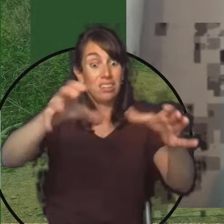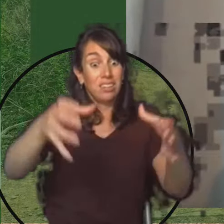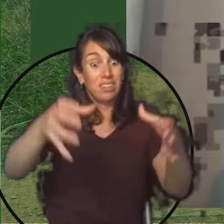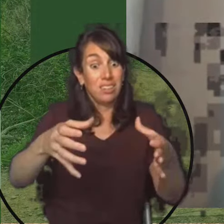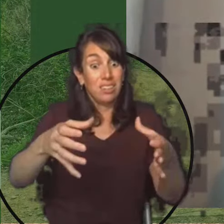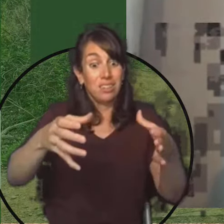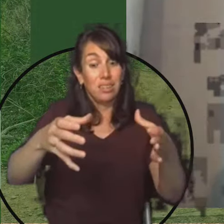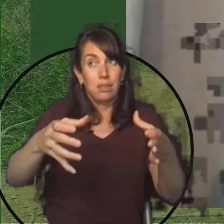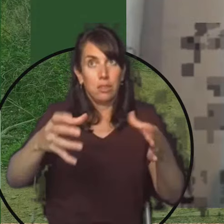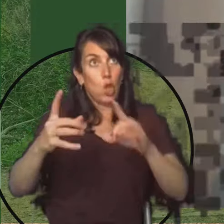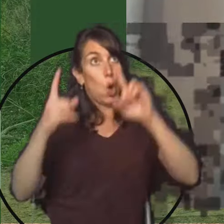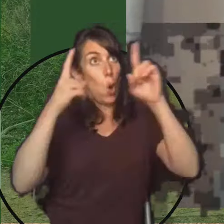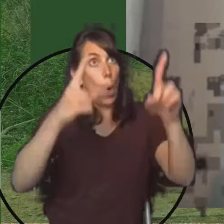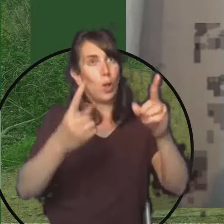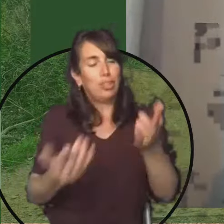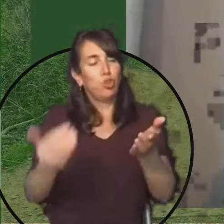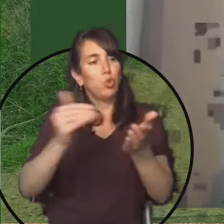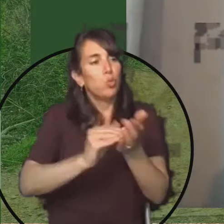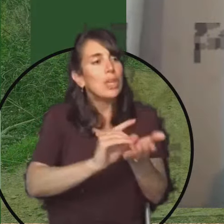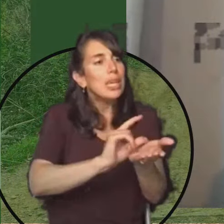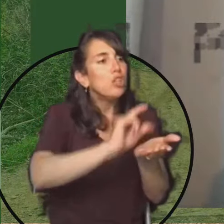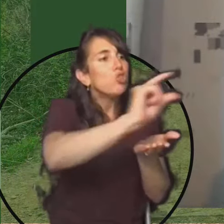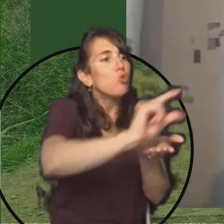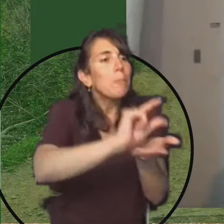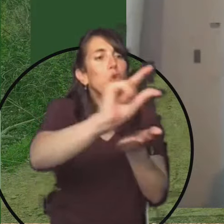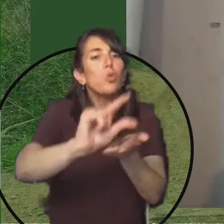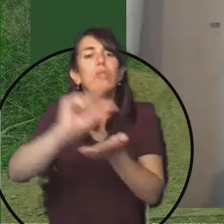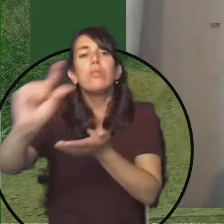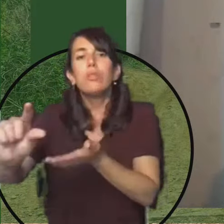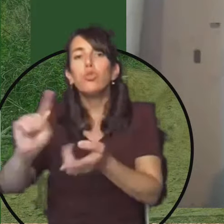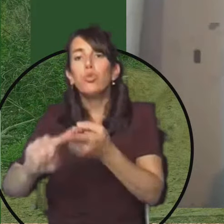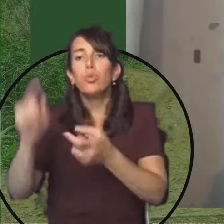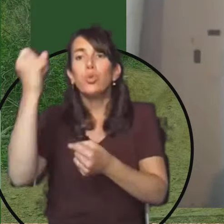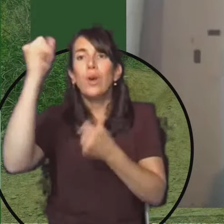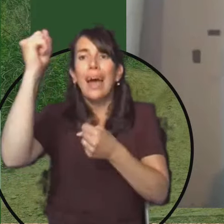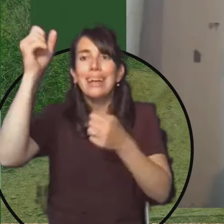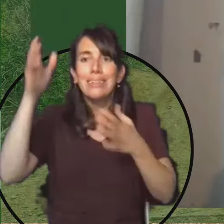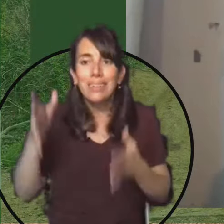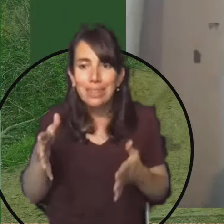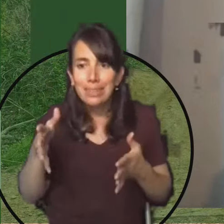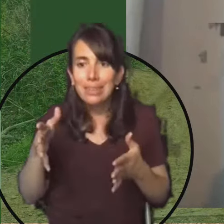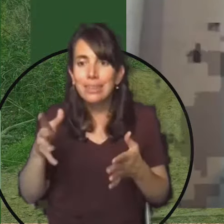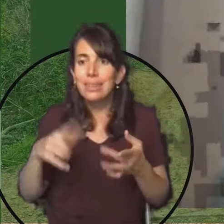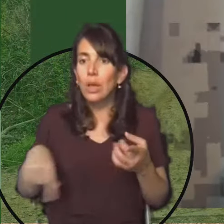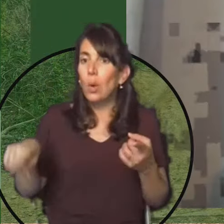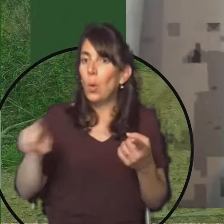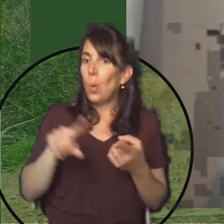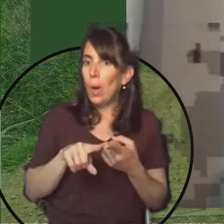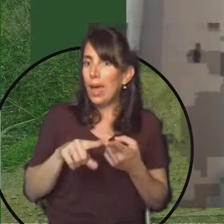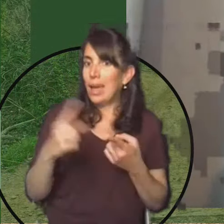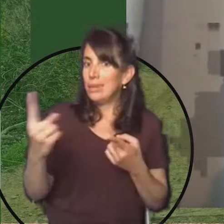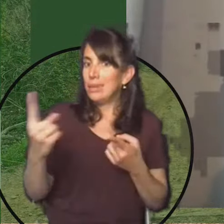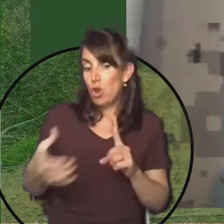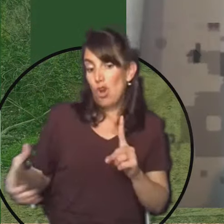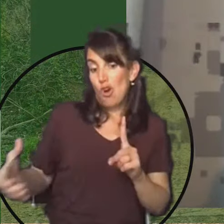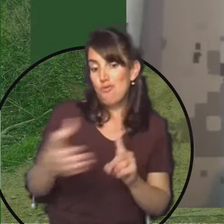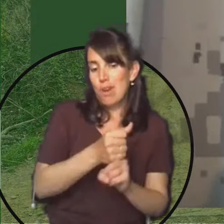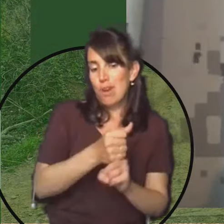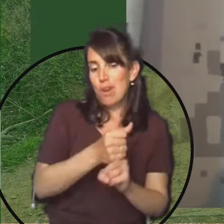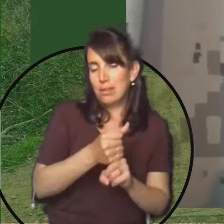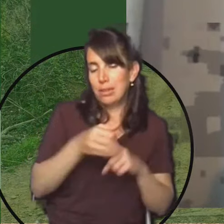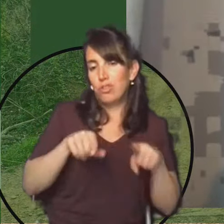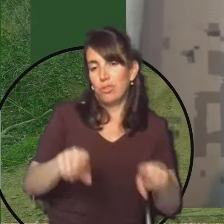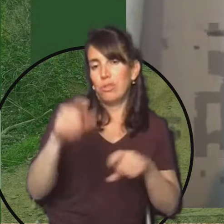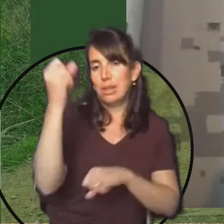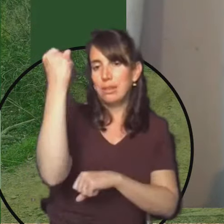activists when they are arrested doing, or anybody I should say, when they are arrested doing demonstrations and so forth. And